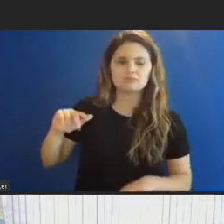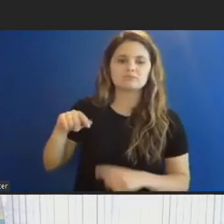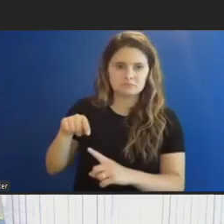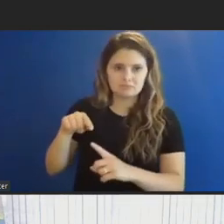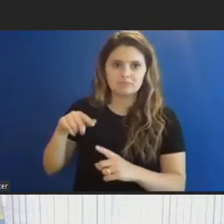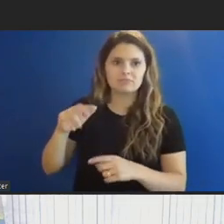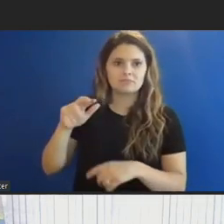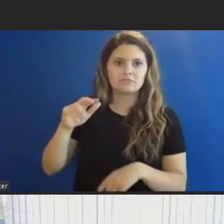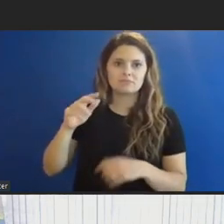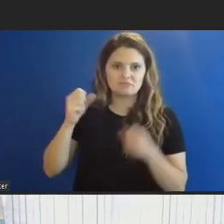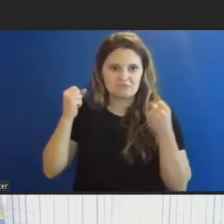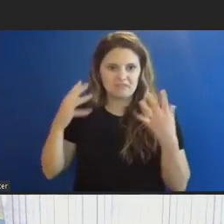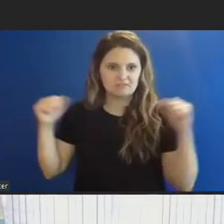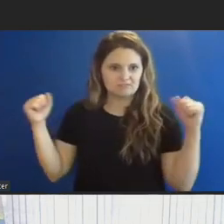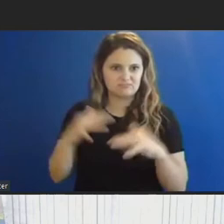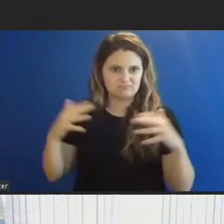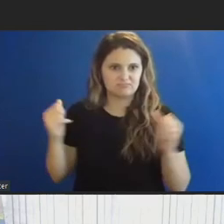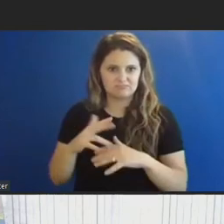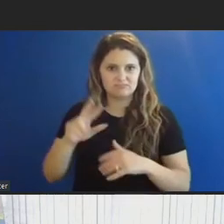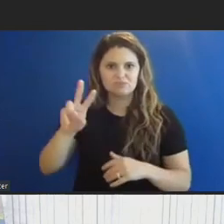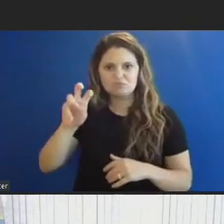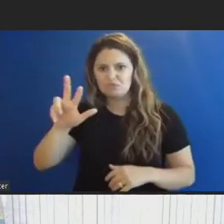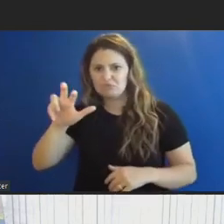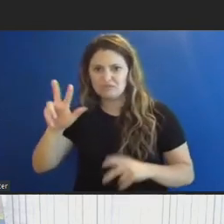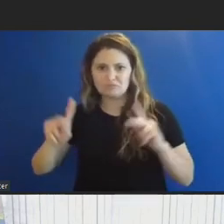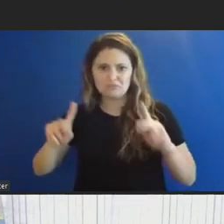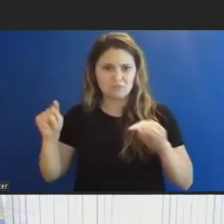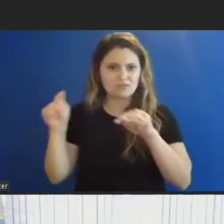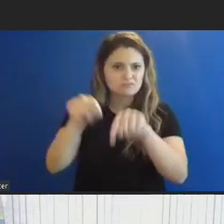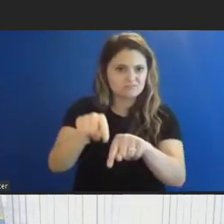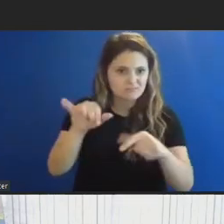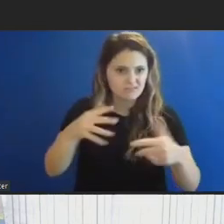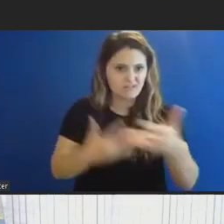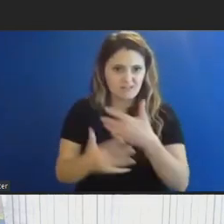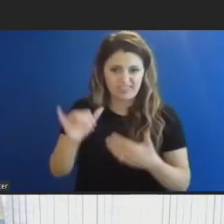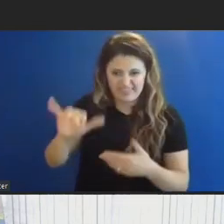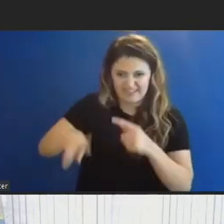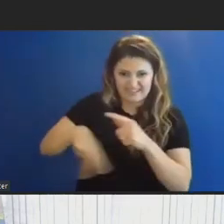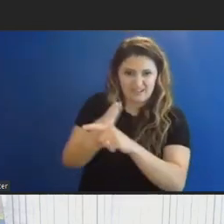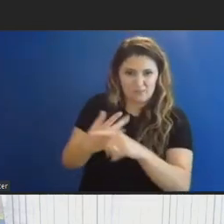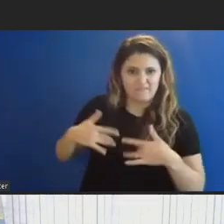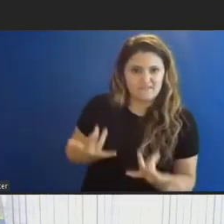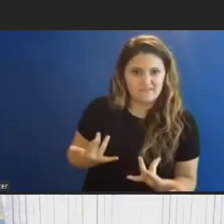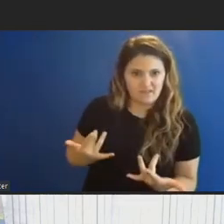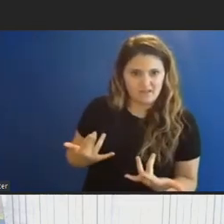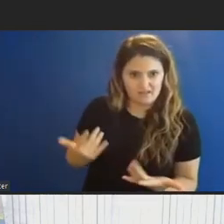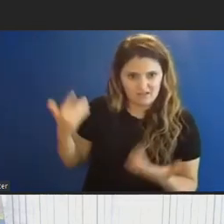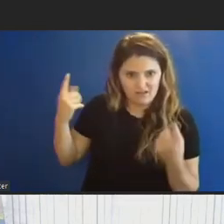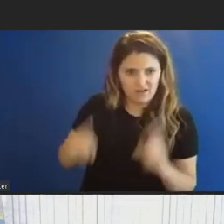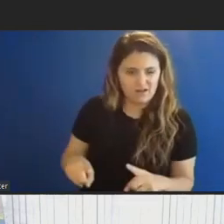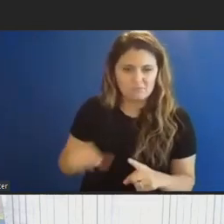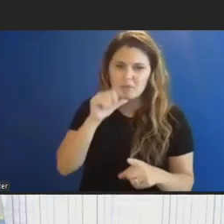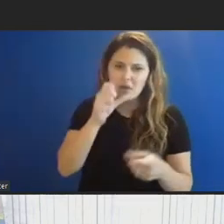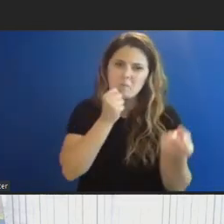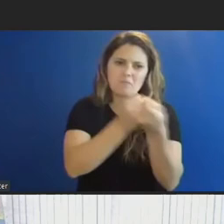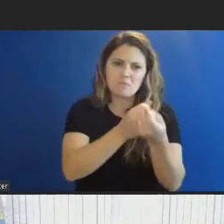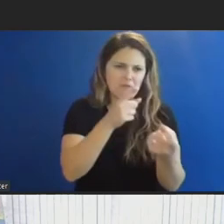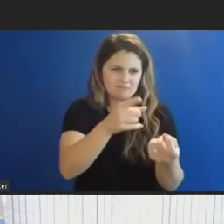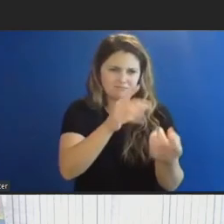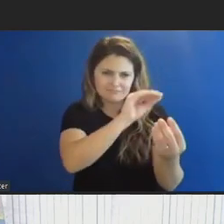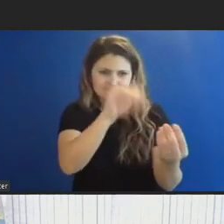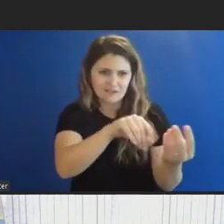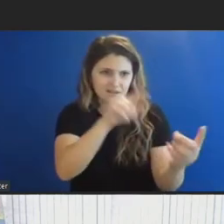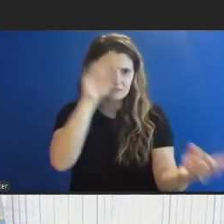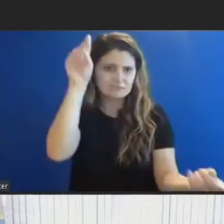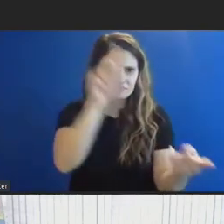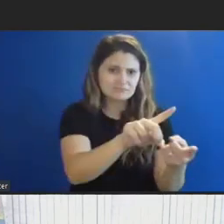300 people out there in the parking lot. Events like this will not support numbers that we are expecting to see from our